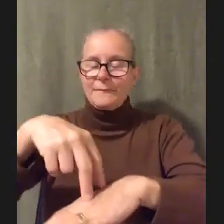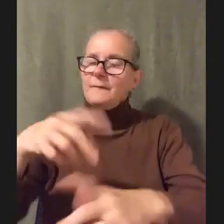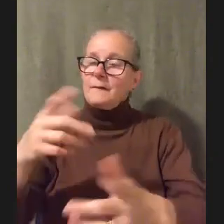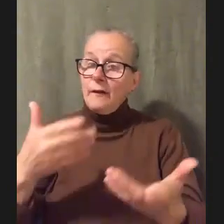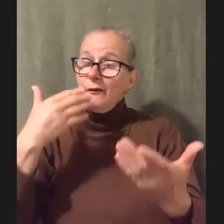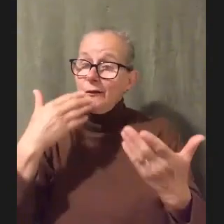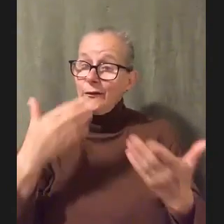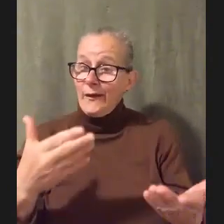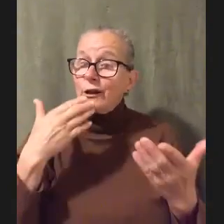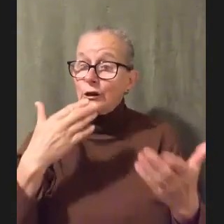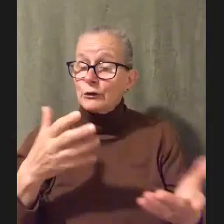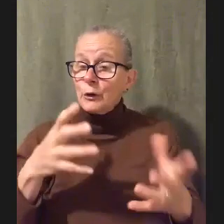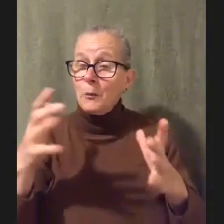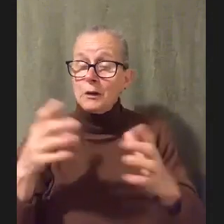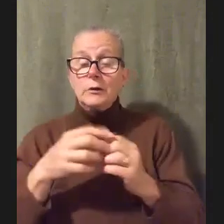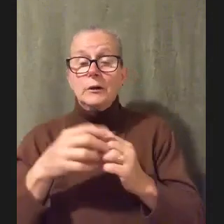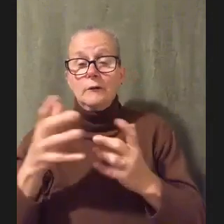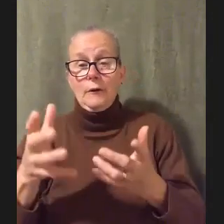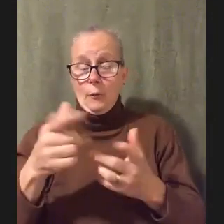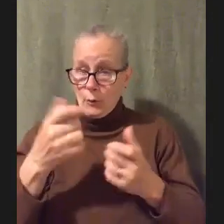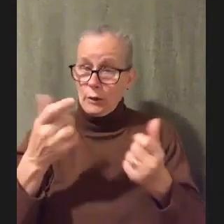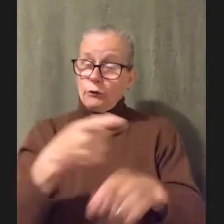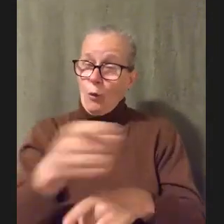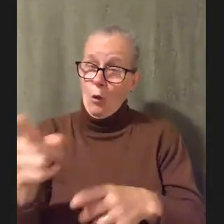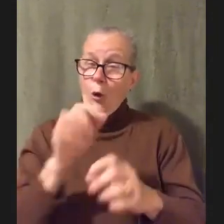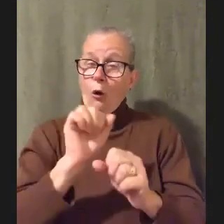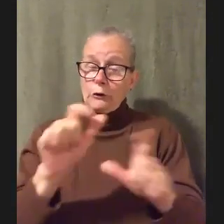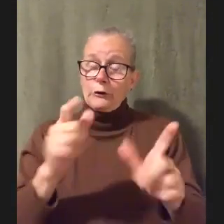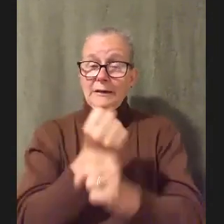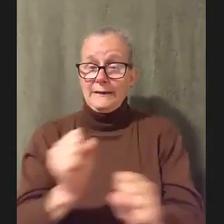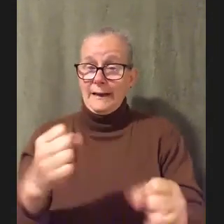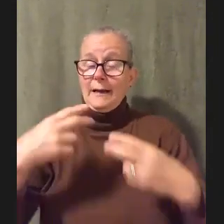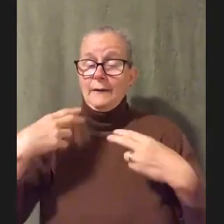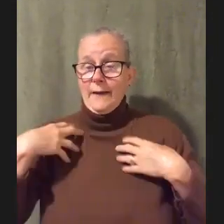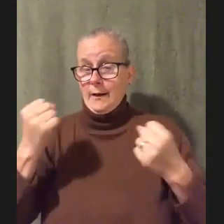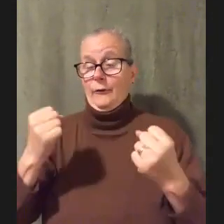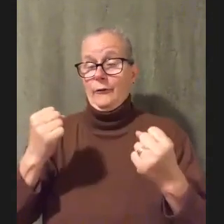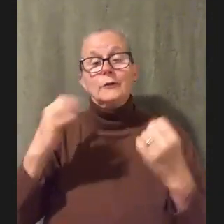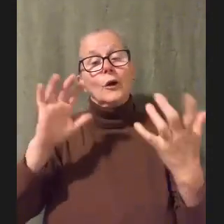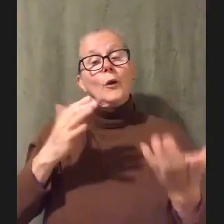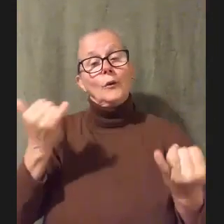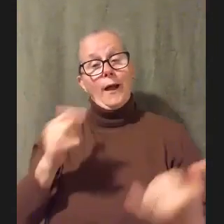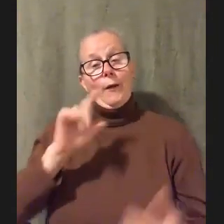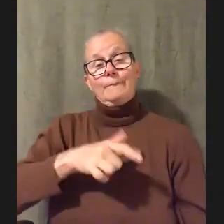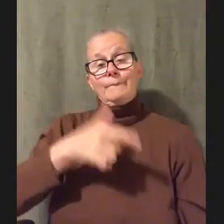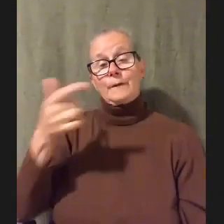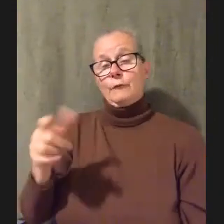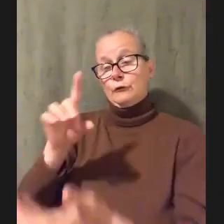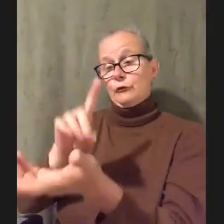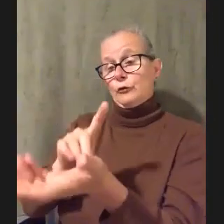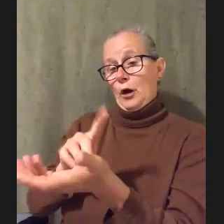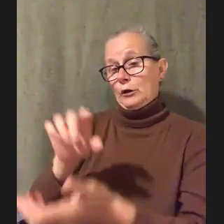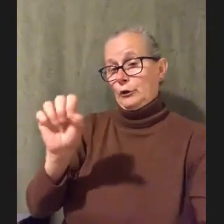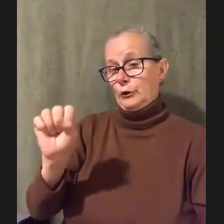everyone, and be safe and be healthy. So with that, I'll turn it over to Dr. Spitters at Snohomish Health District.